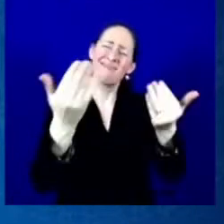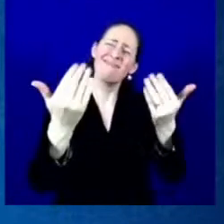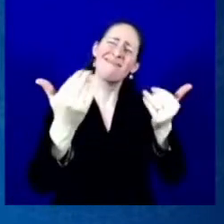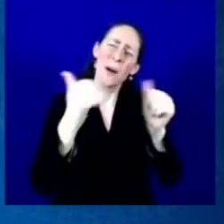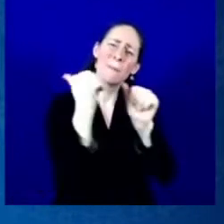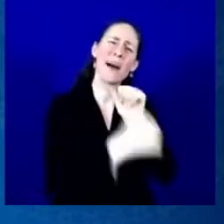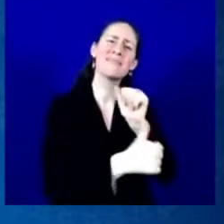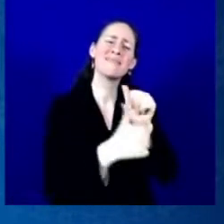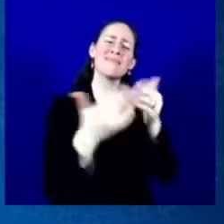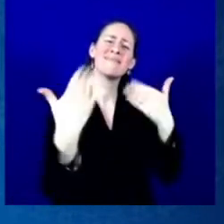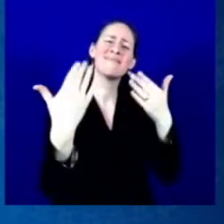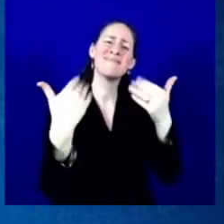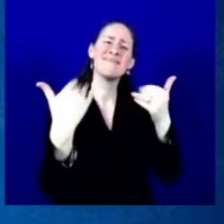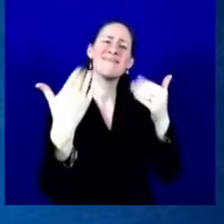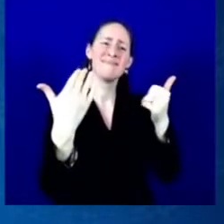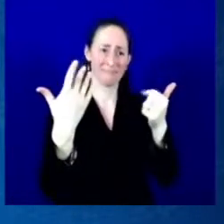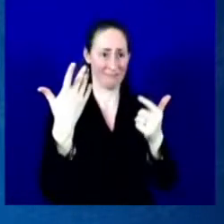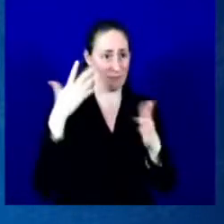"27 years ago, I wrote it.